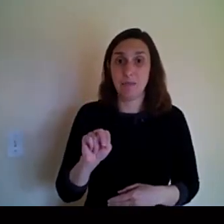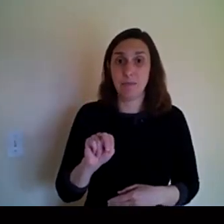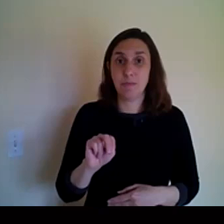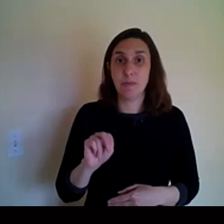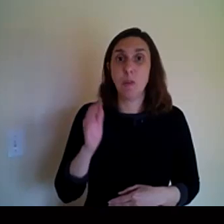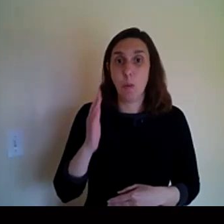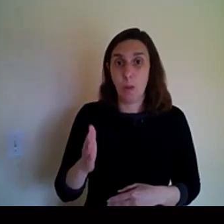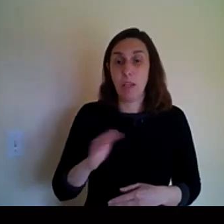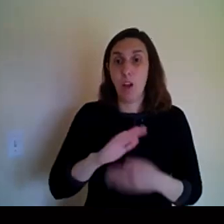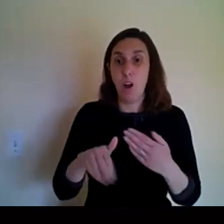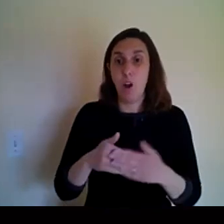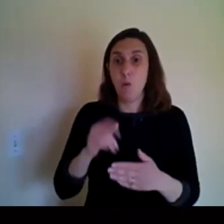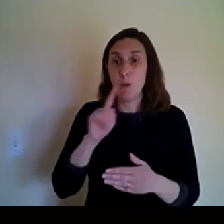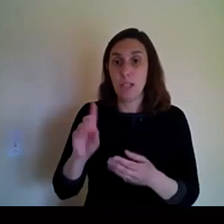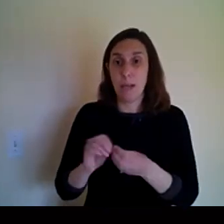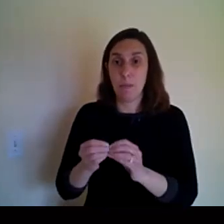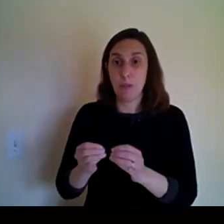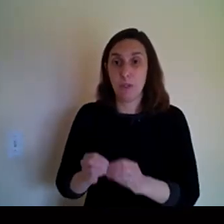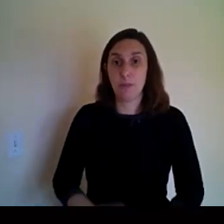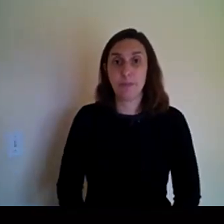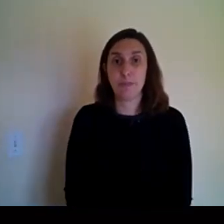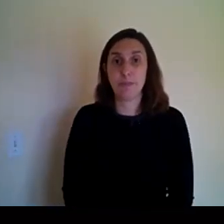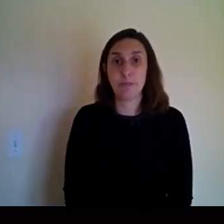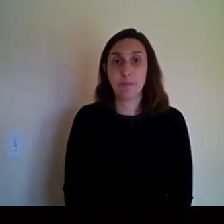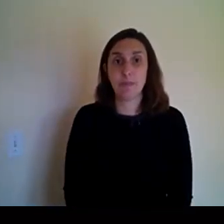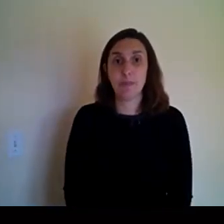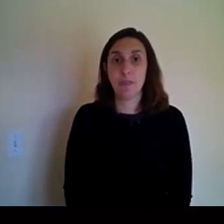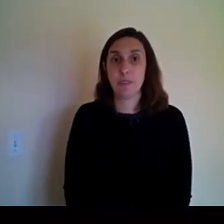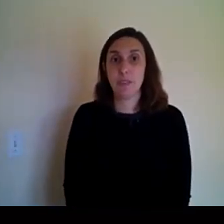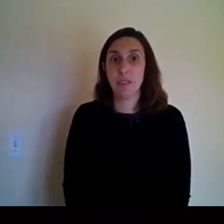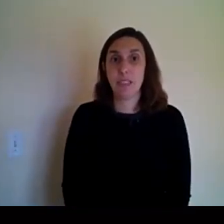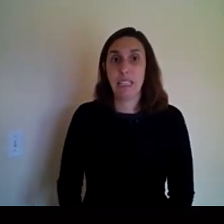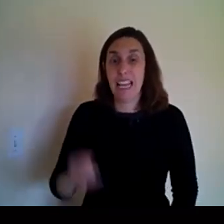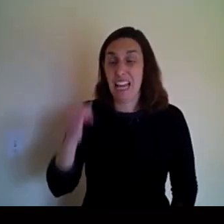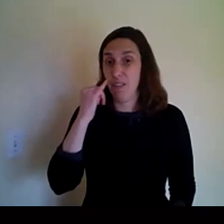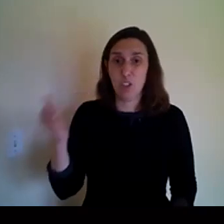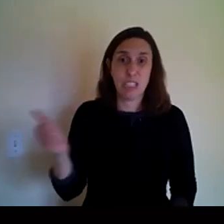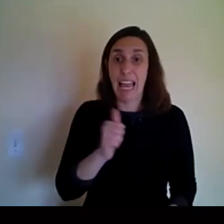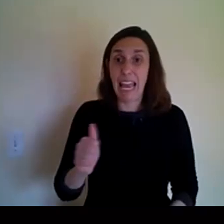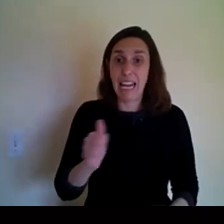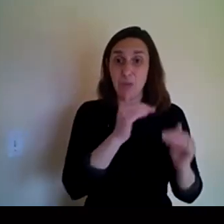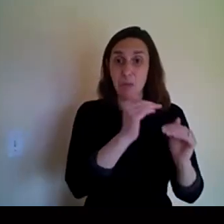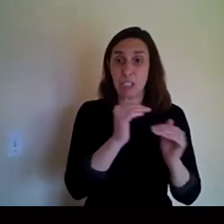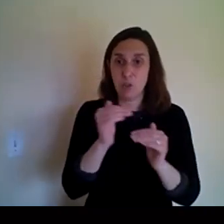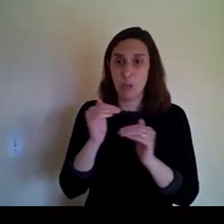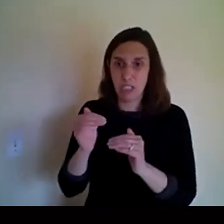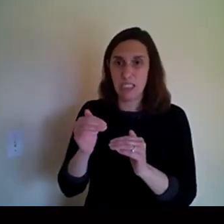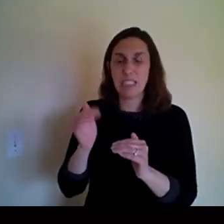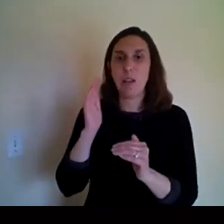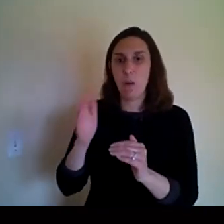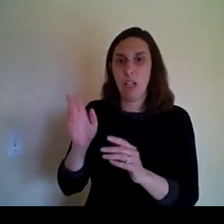is going to be all real numbers. If there's any restrictions in either of these, they filter over. Well,